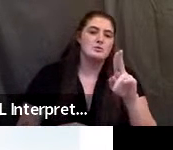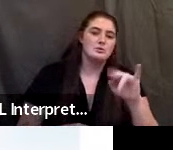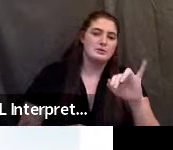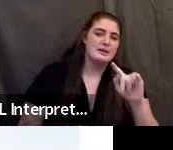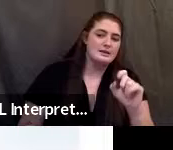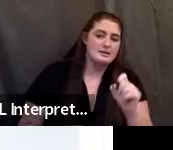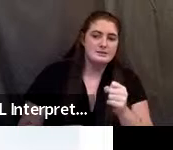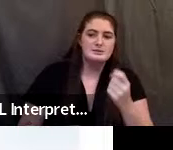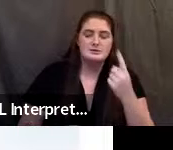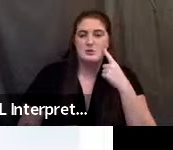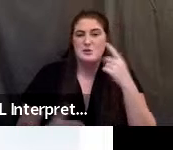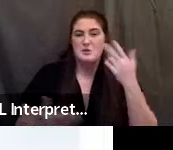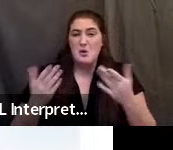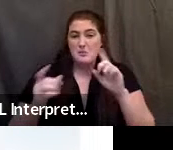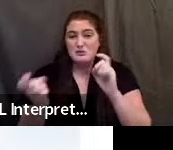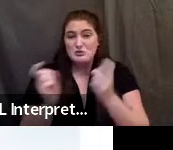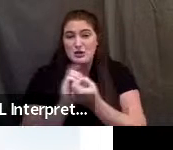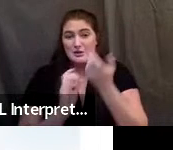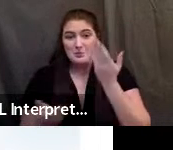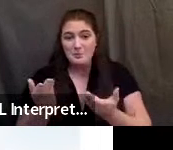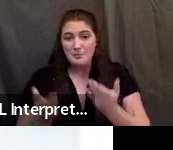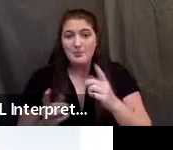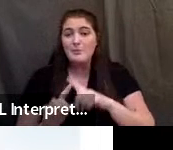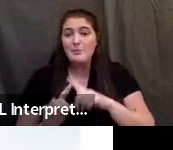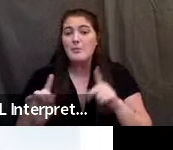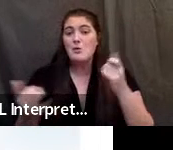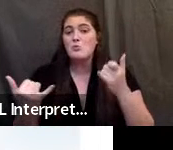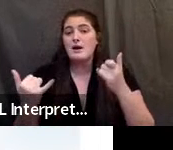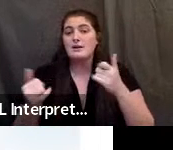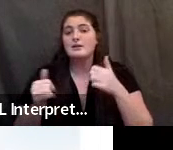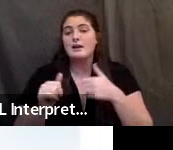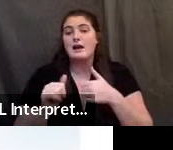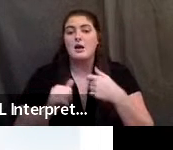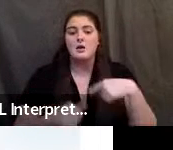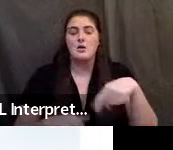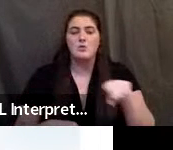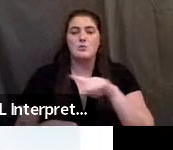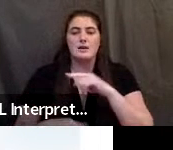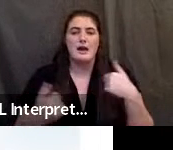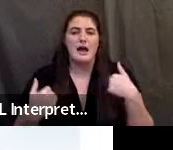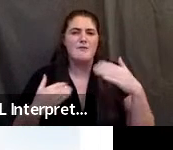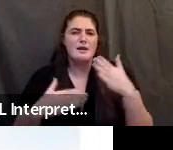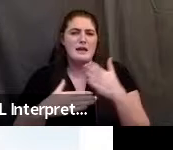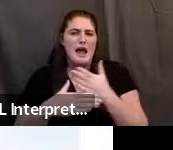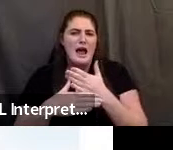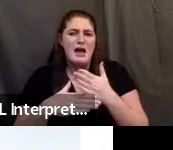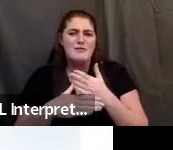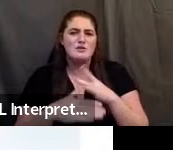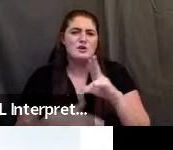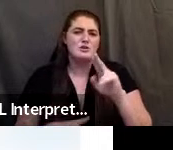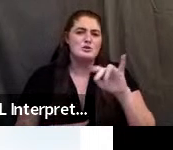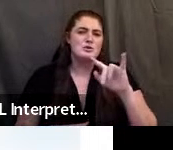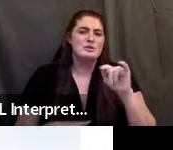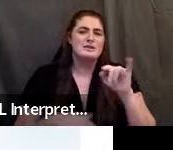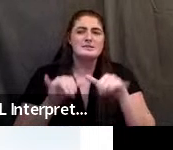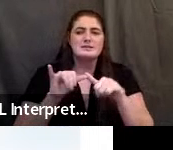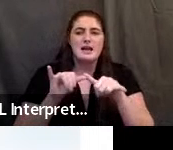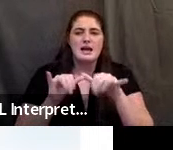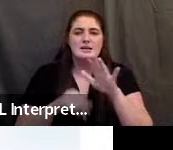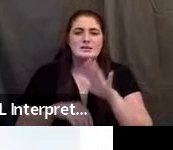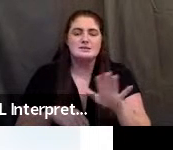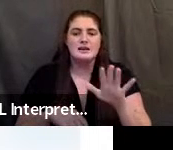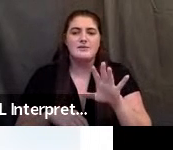subject to change, I suppose. But right now we are tracking an average unit size